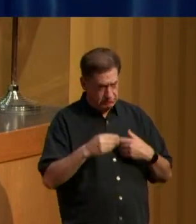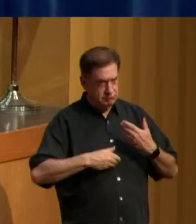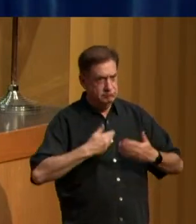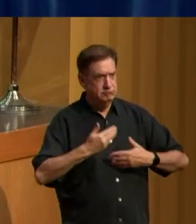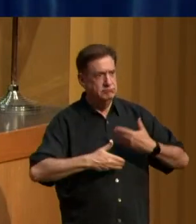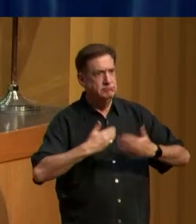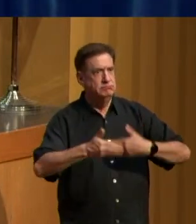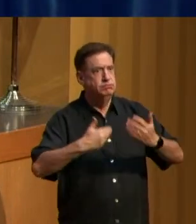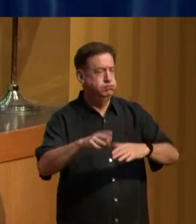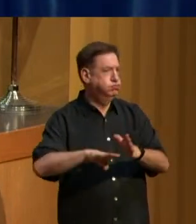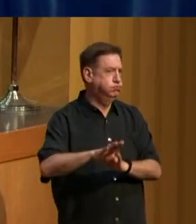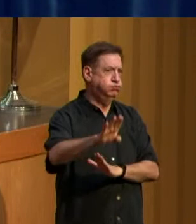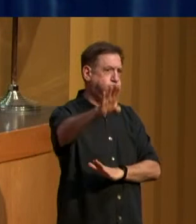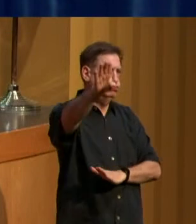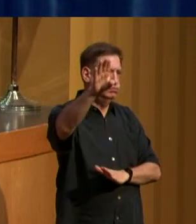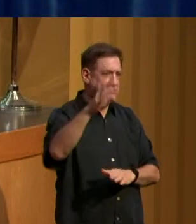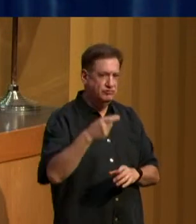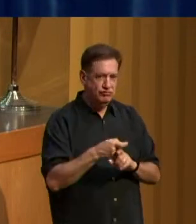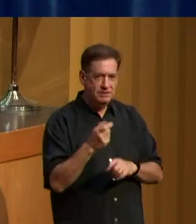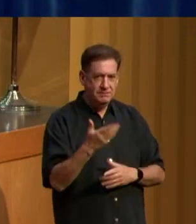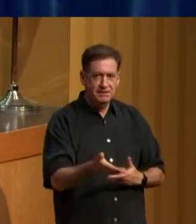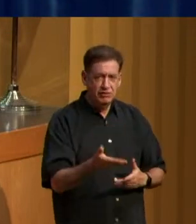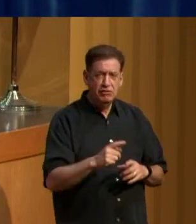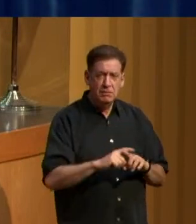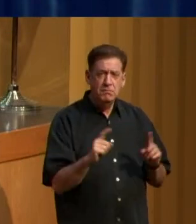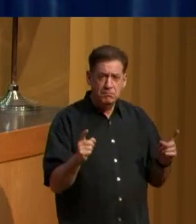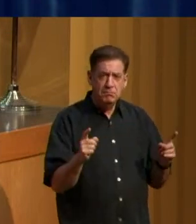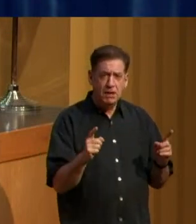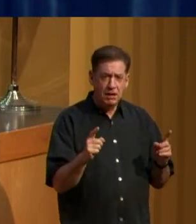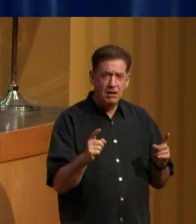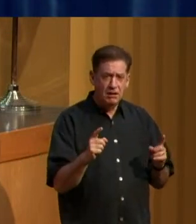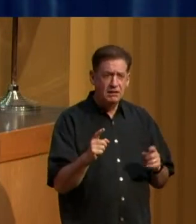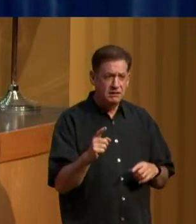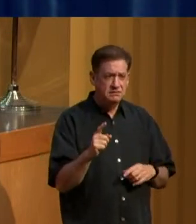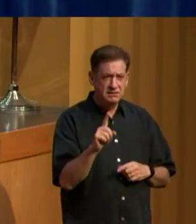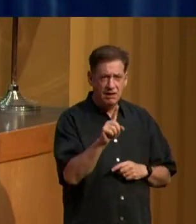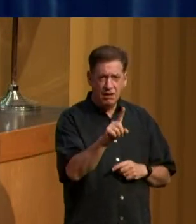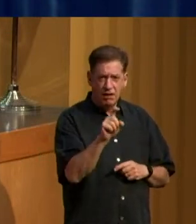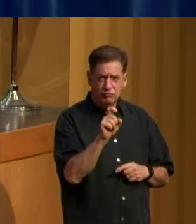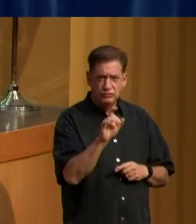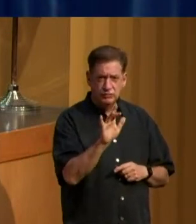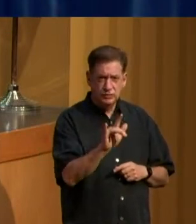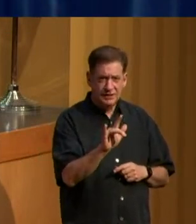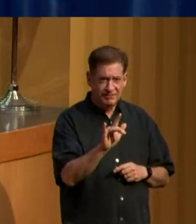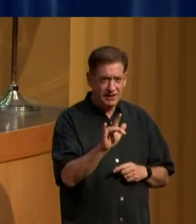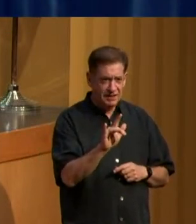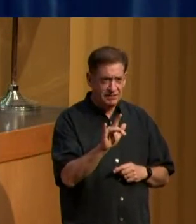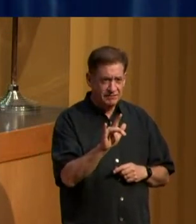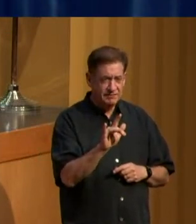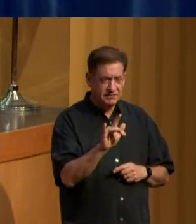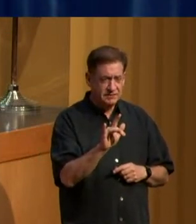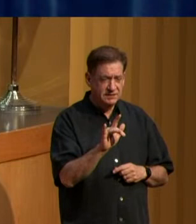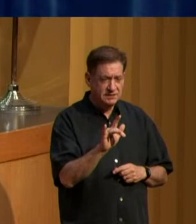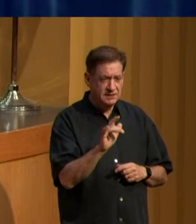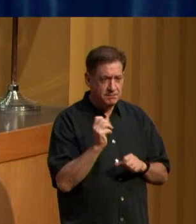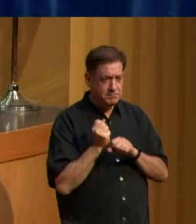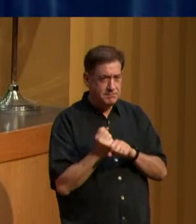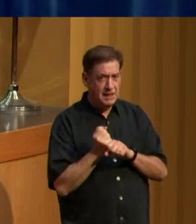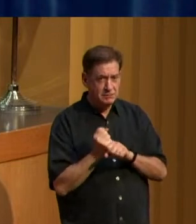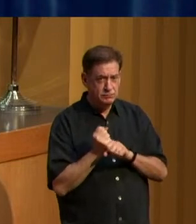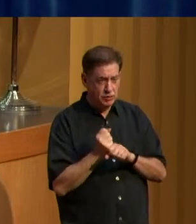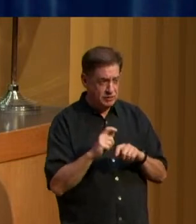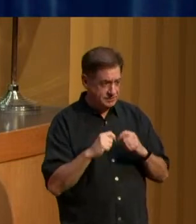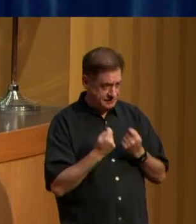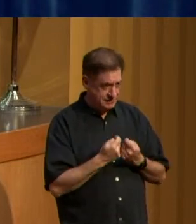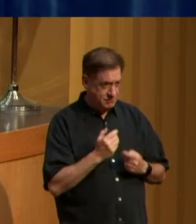there. But there was 125 baseball teams in our